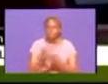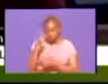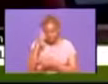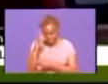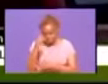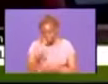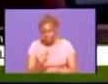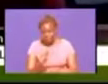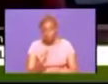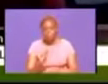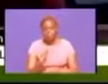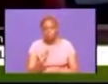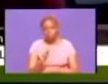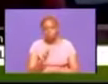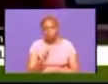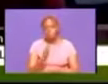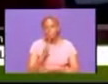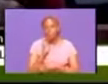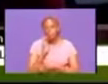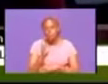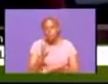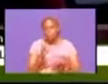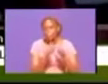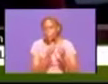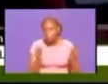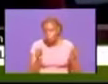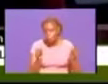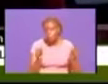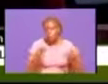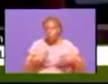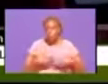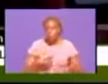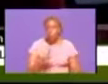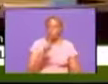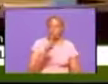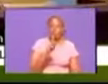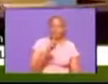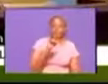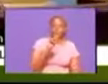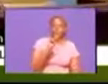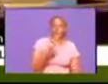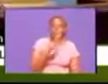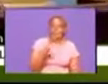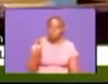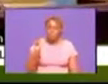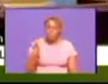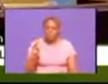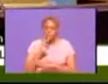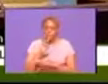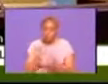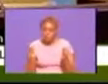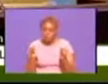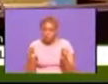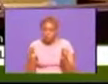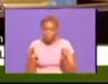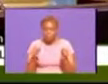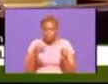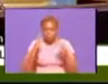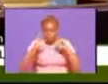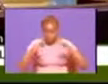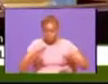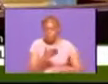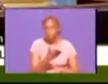and I wish you well. I also wish the people of Kiambaa well as you lead them. May God bless you. We